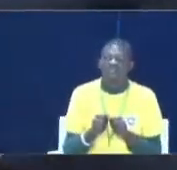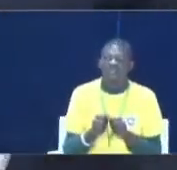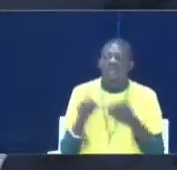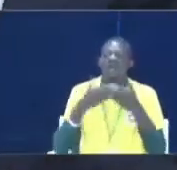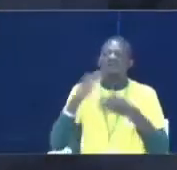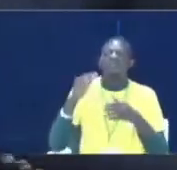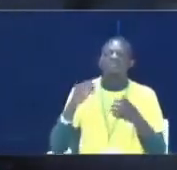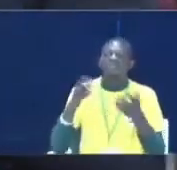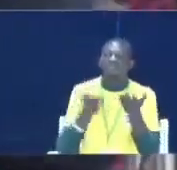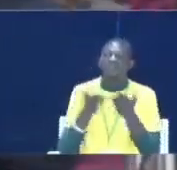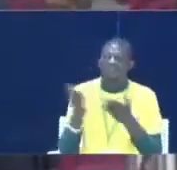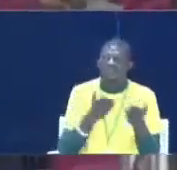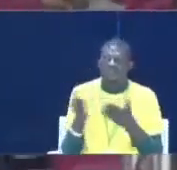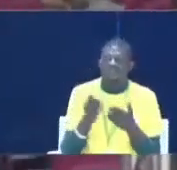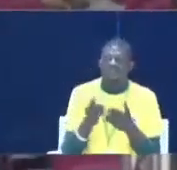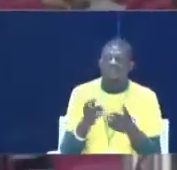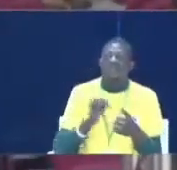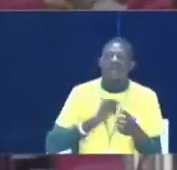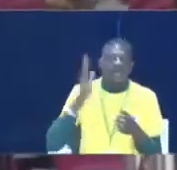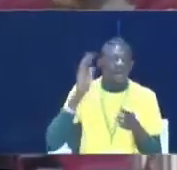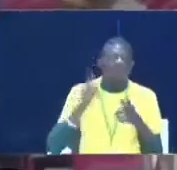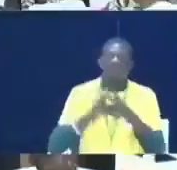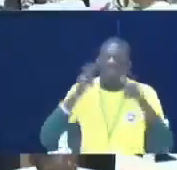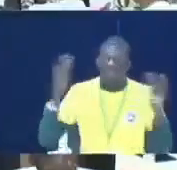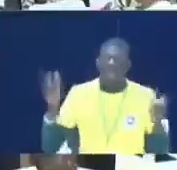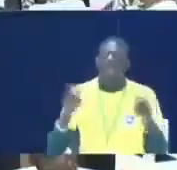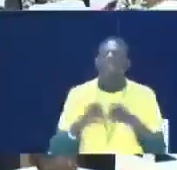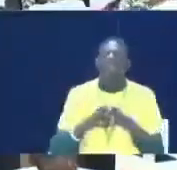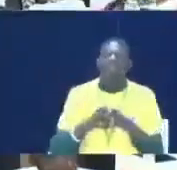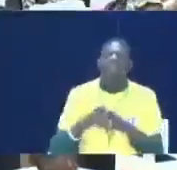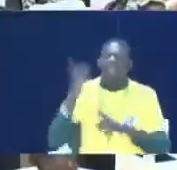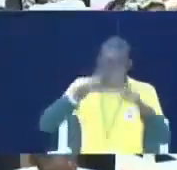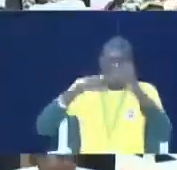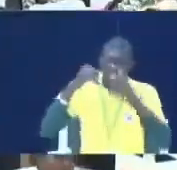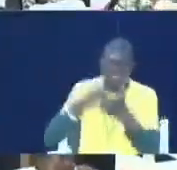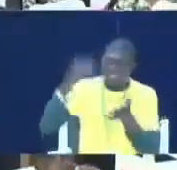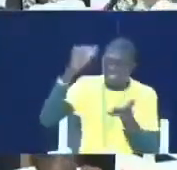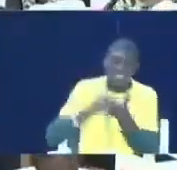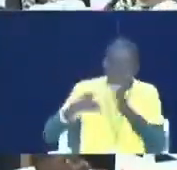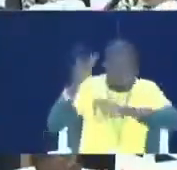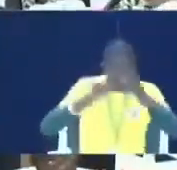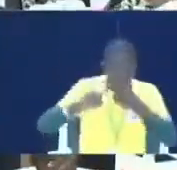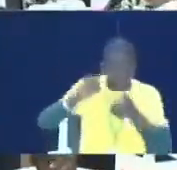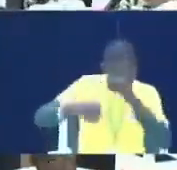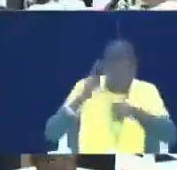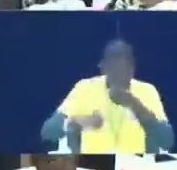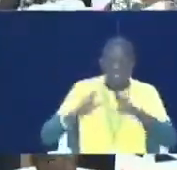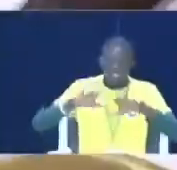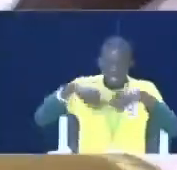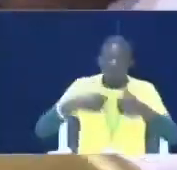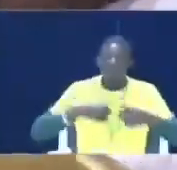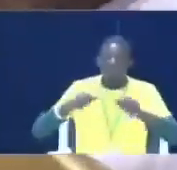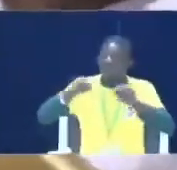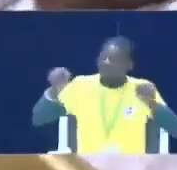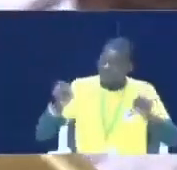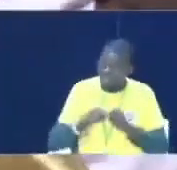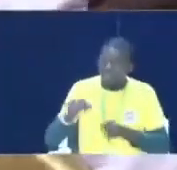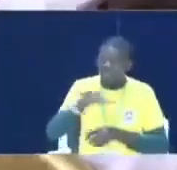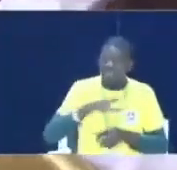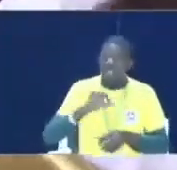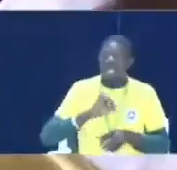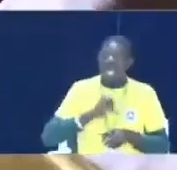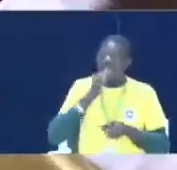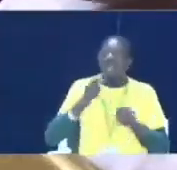service, I will enlarge. You're not saying it like a believer. Tell your neighbor, give me space. I